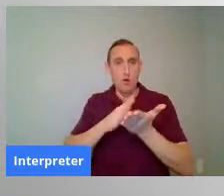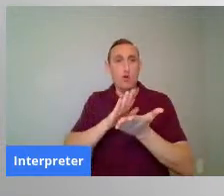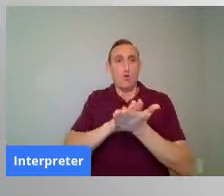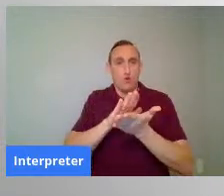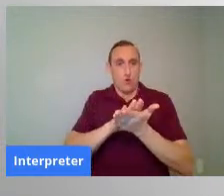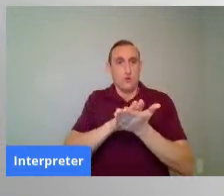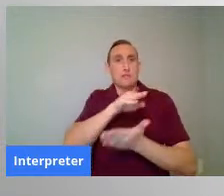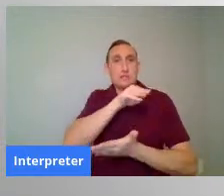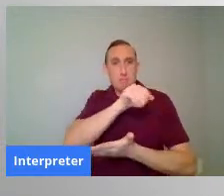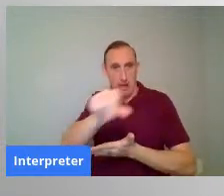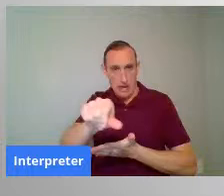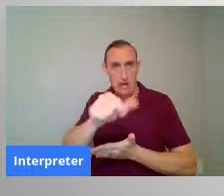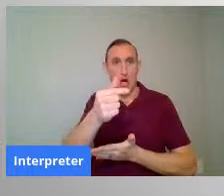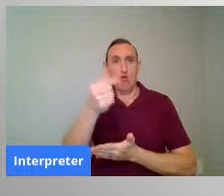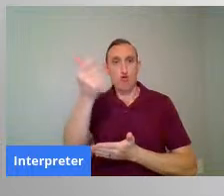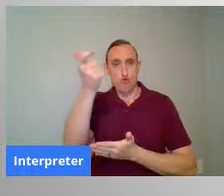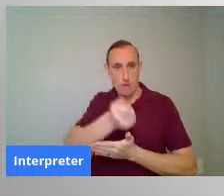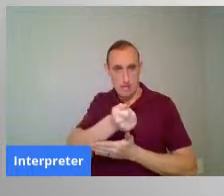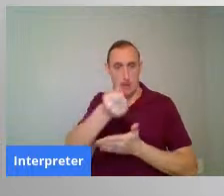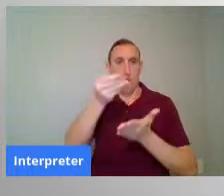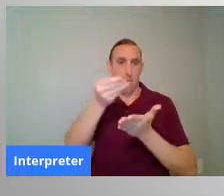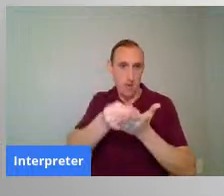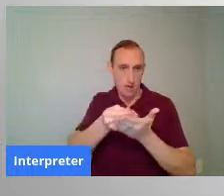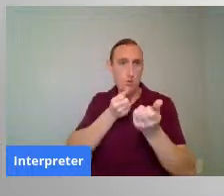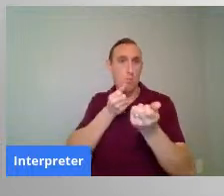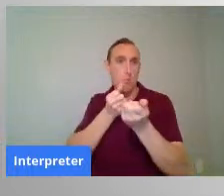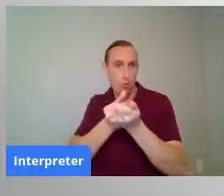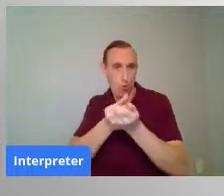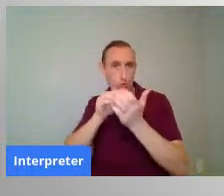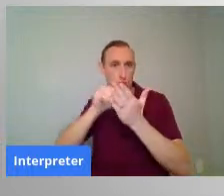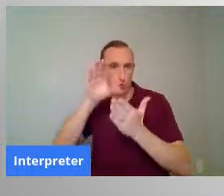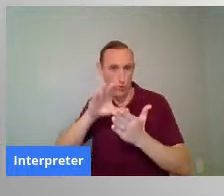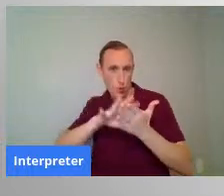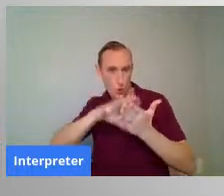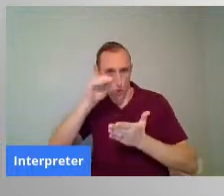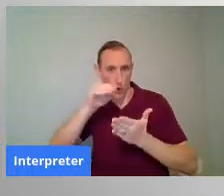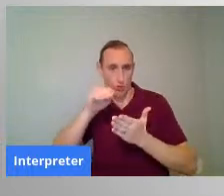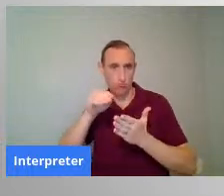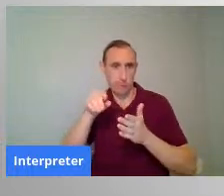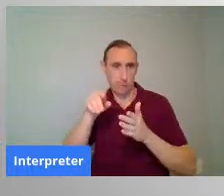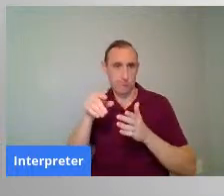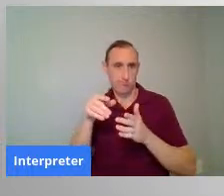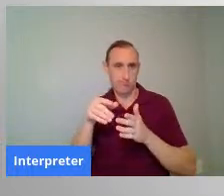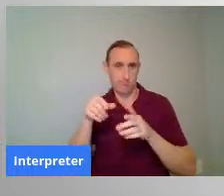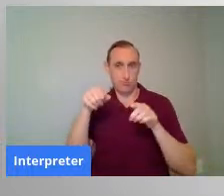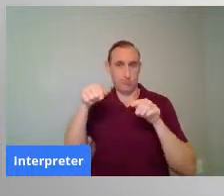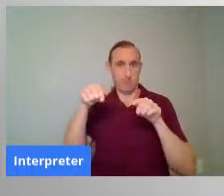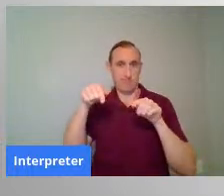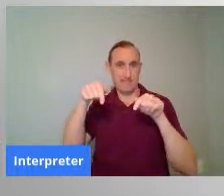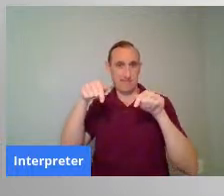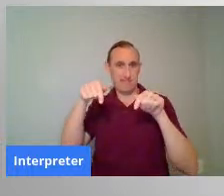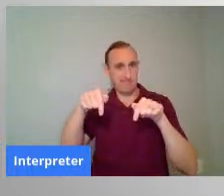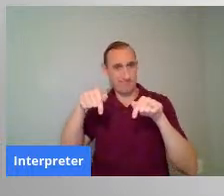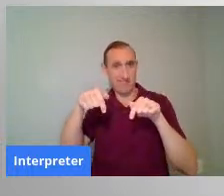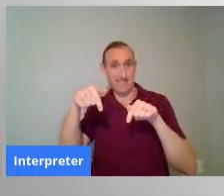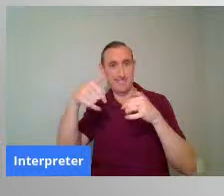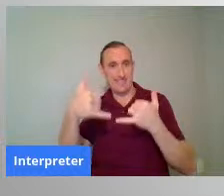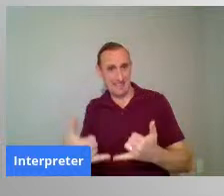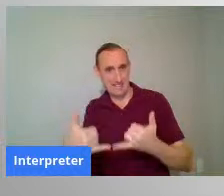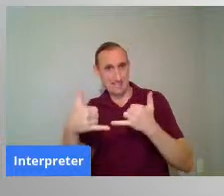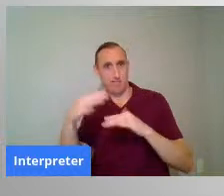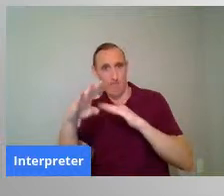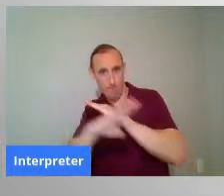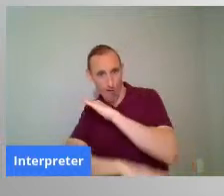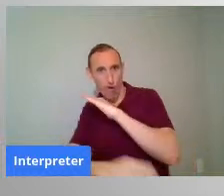on other initiatives to support their students learning this fall and this spring. As you can imagine, there were some high needs that came up this